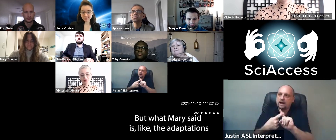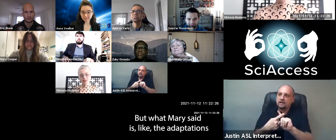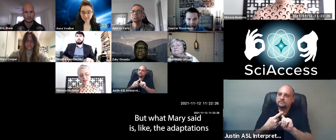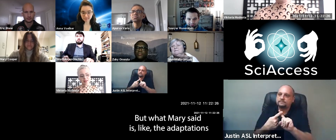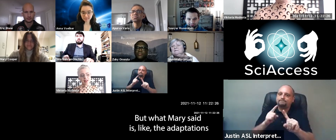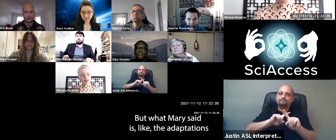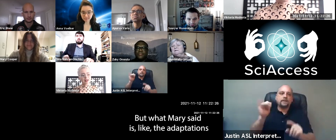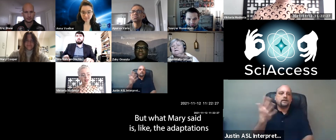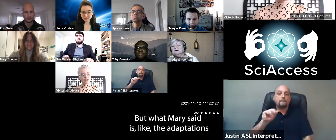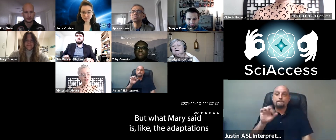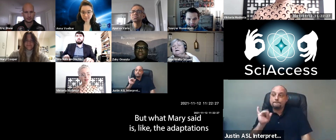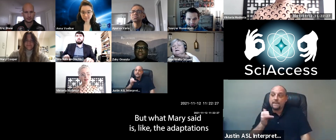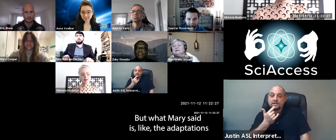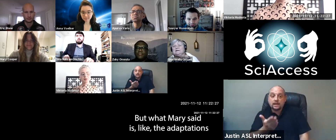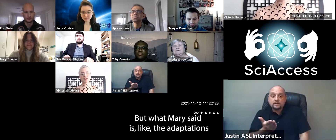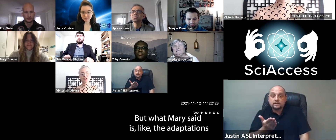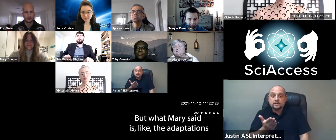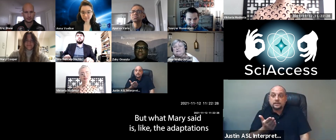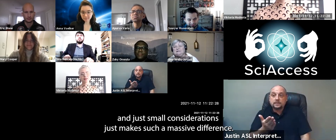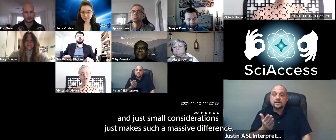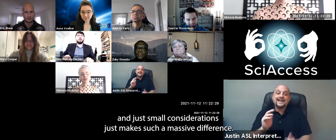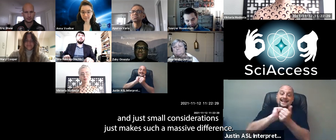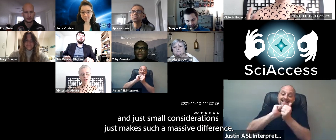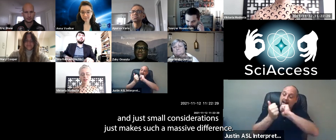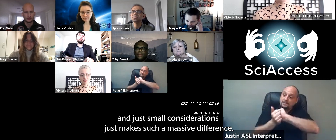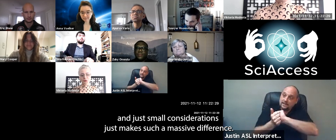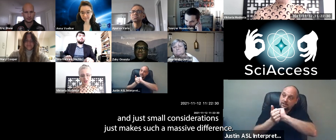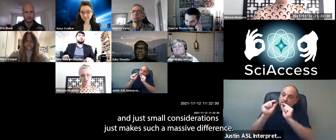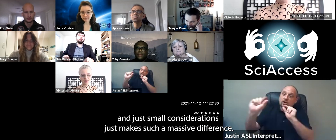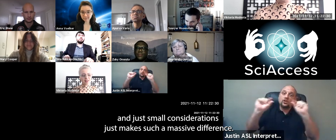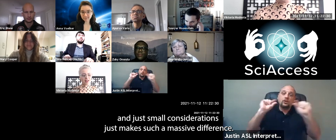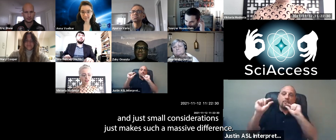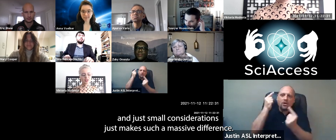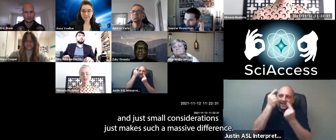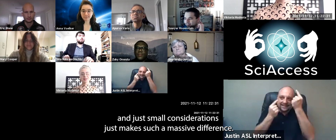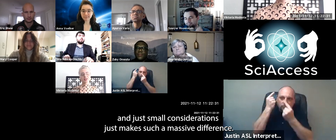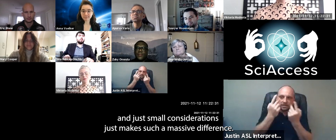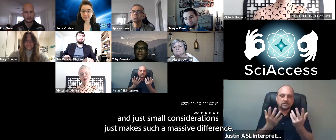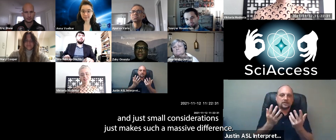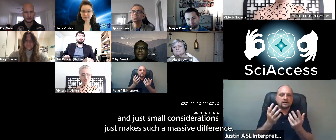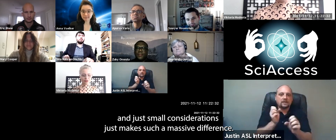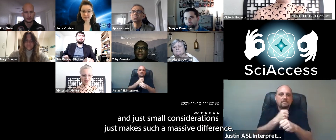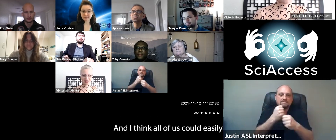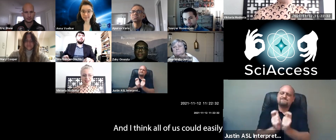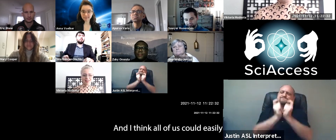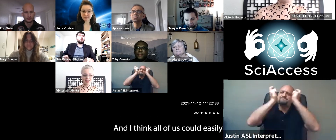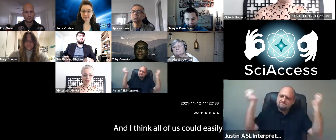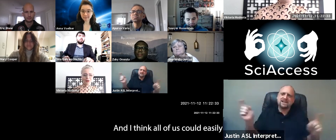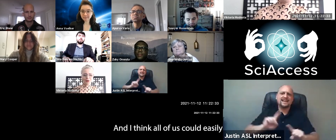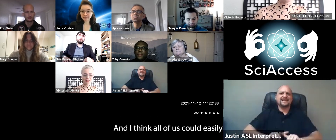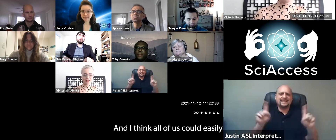what Mary said is like, the adaptations and the small considerations just make such a massive difference.